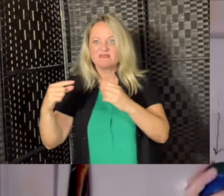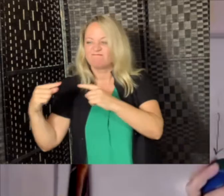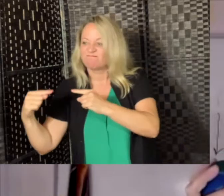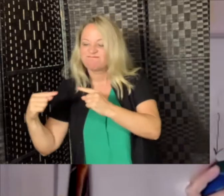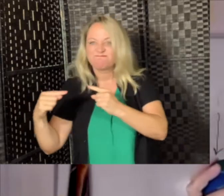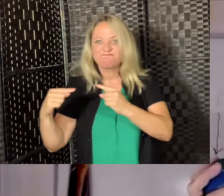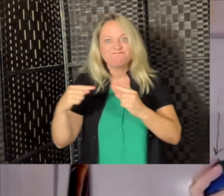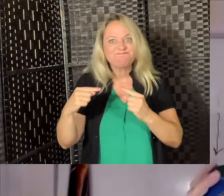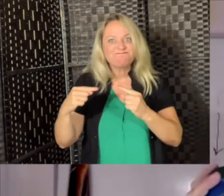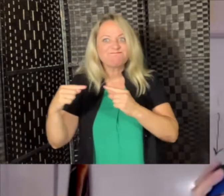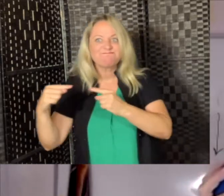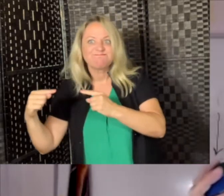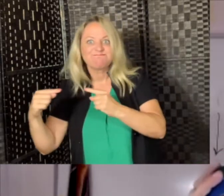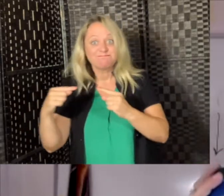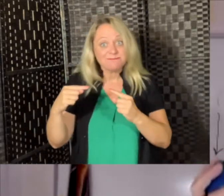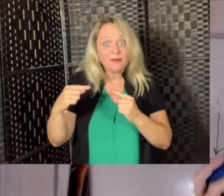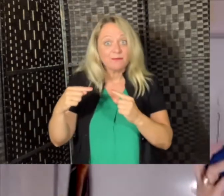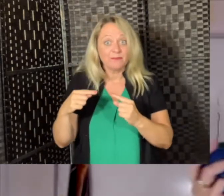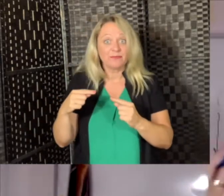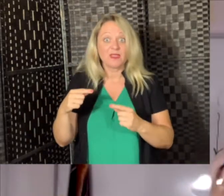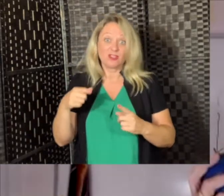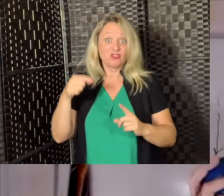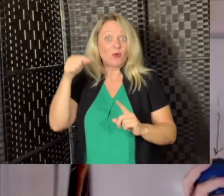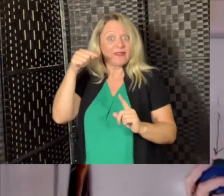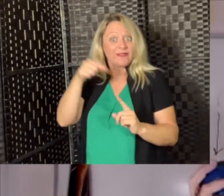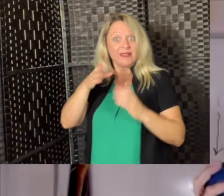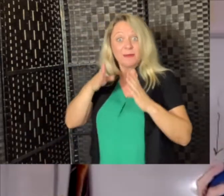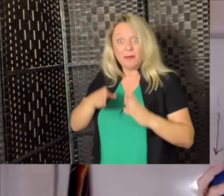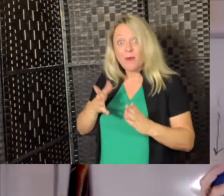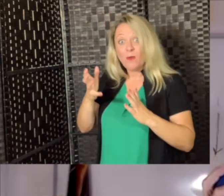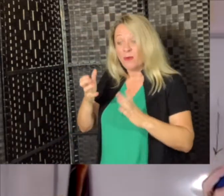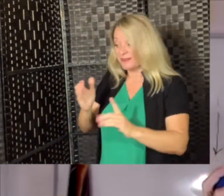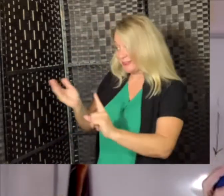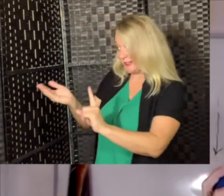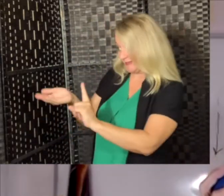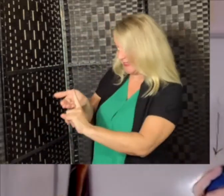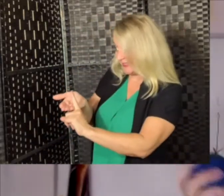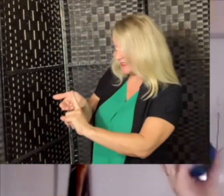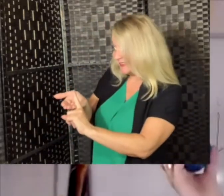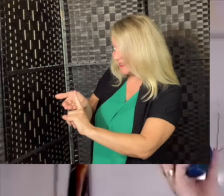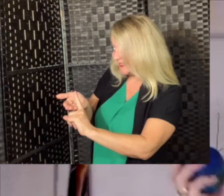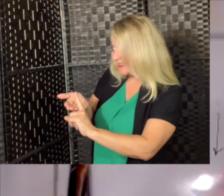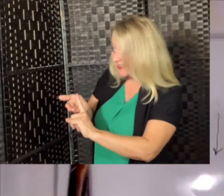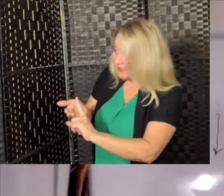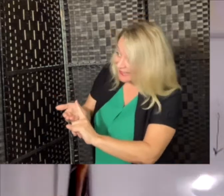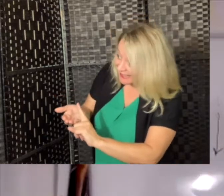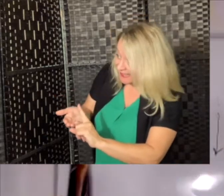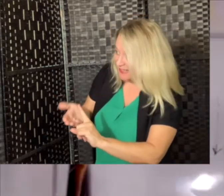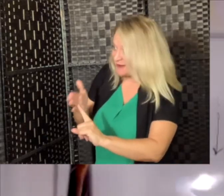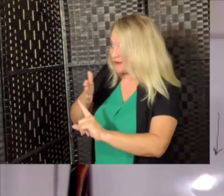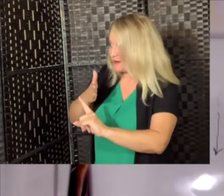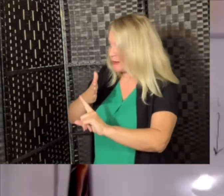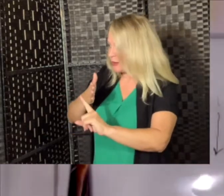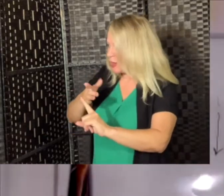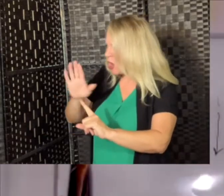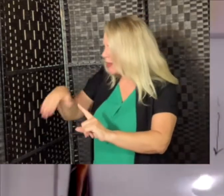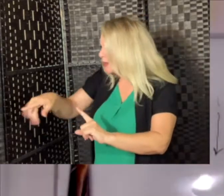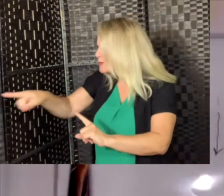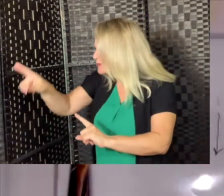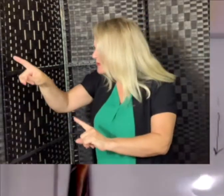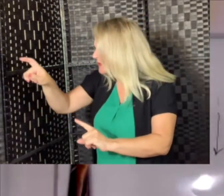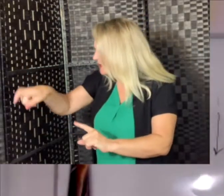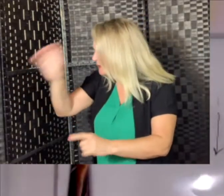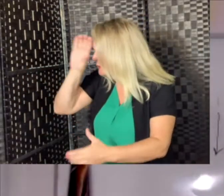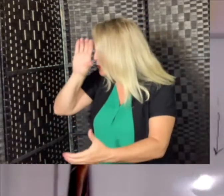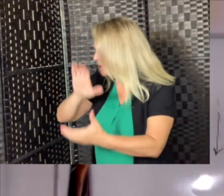this person, Fenton or Gertrude, is trying to convince this person to believe their world and